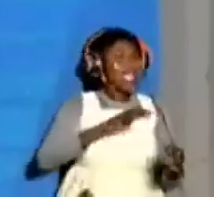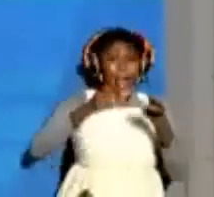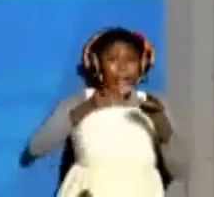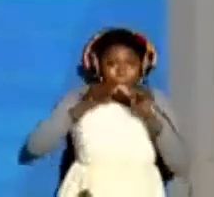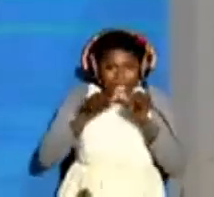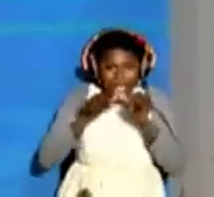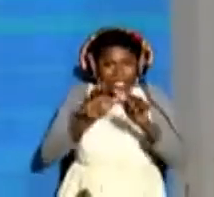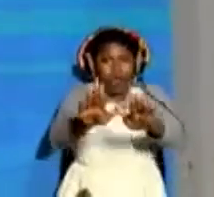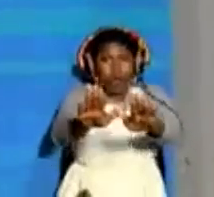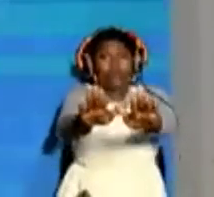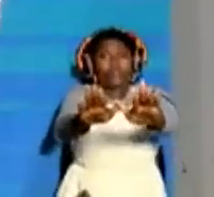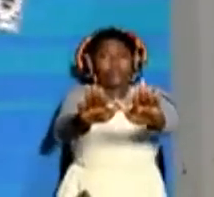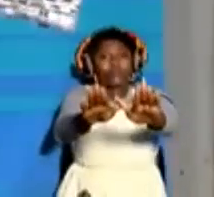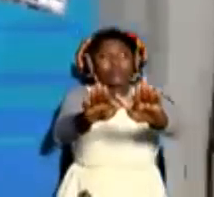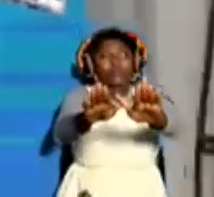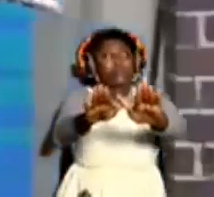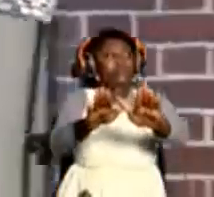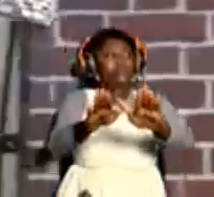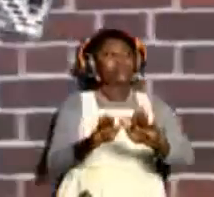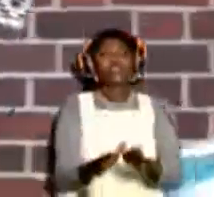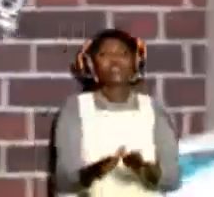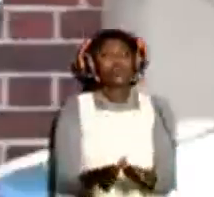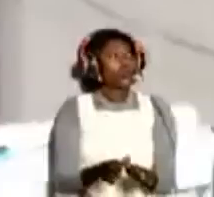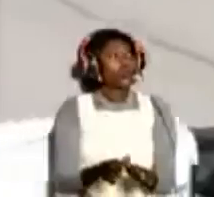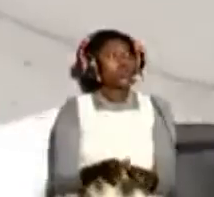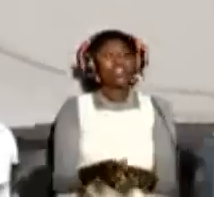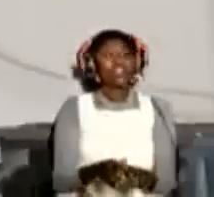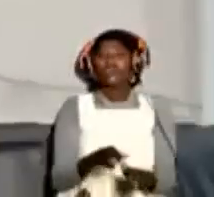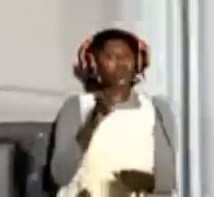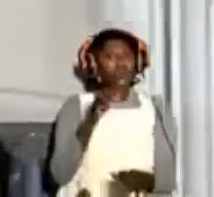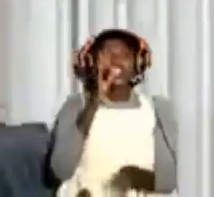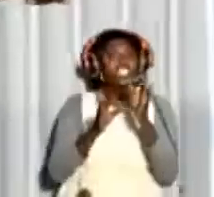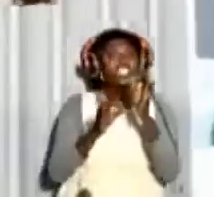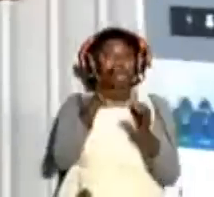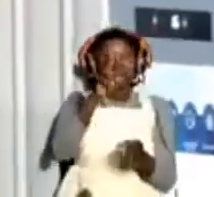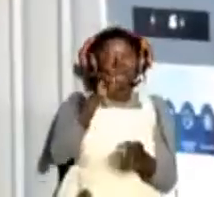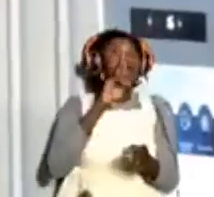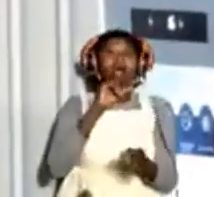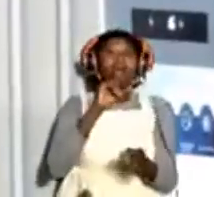pressing on. Now, but you don't sing it if you are not pressing on.